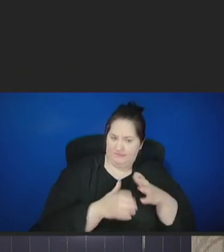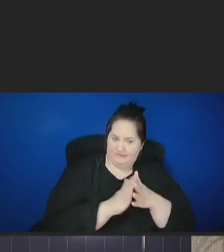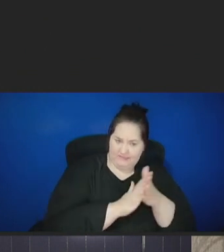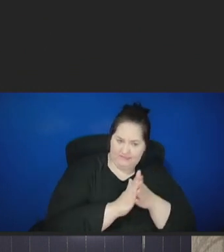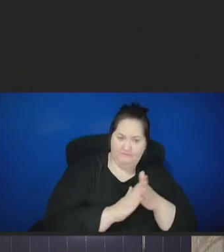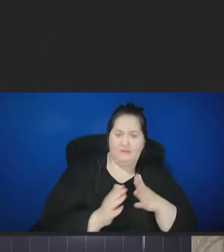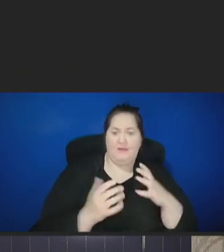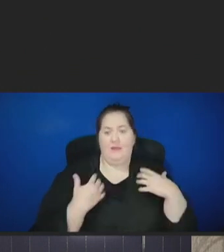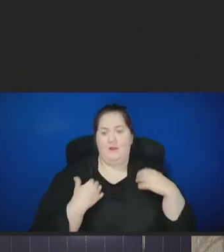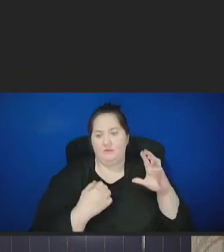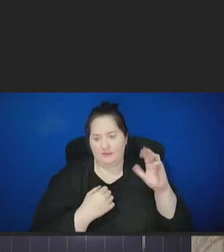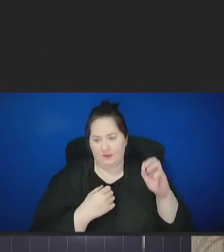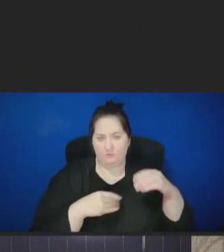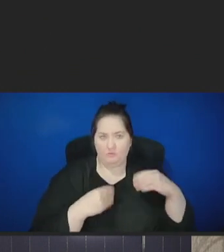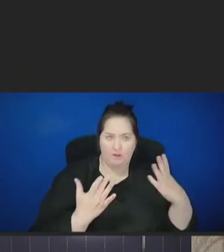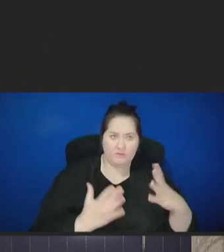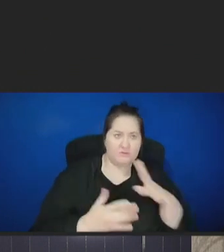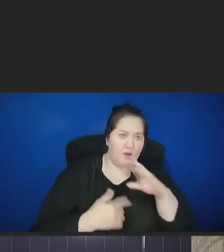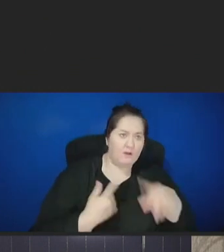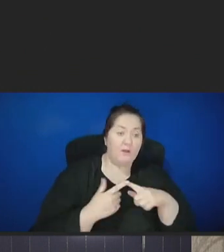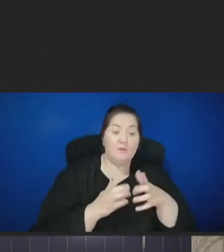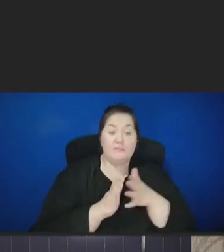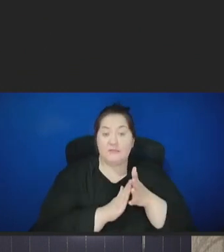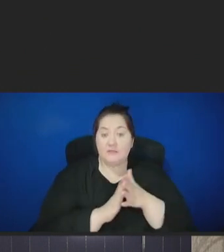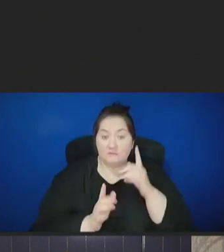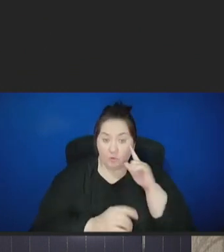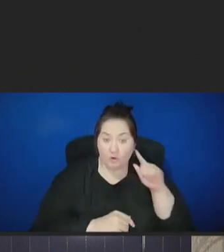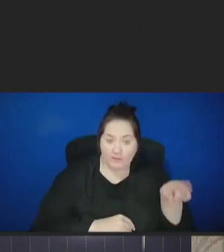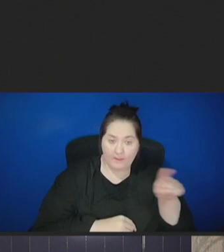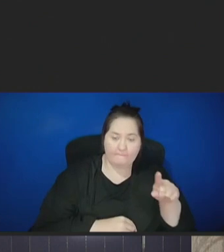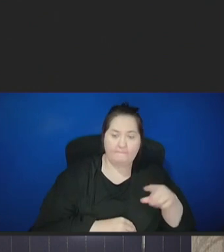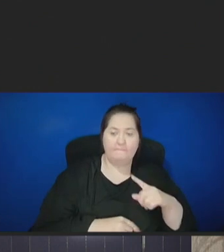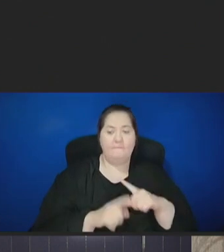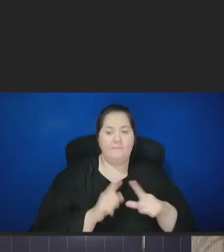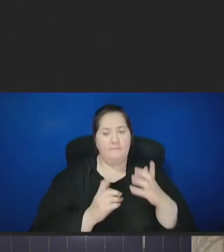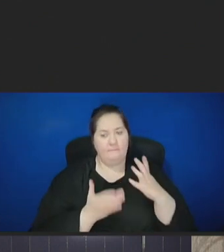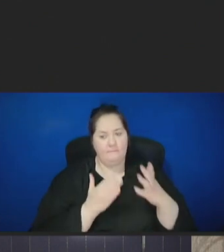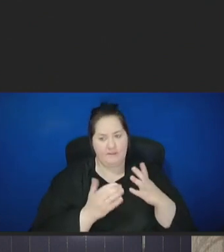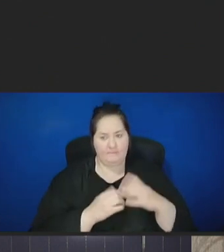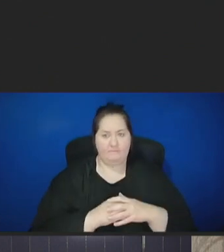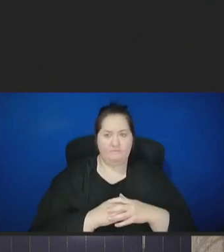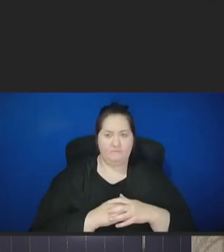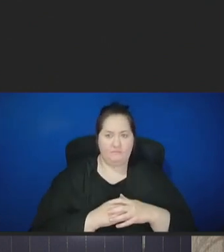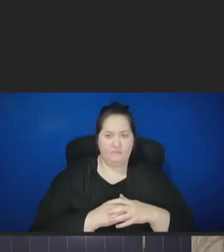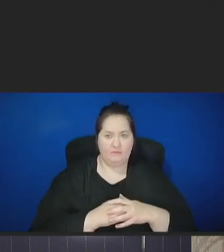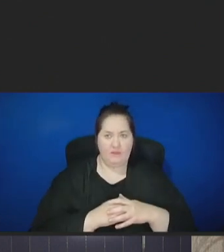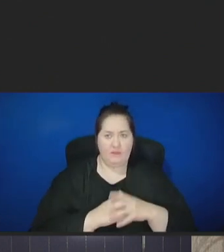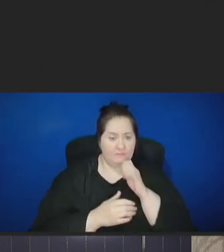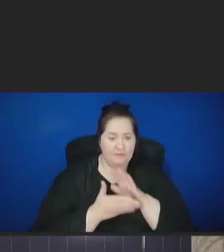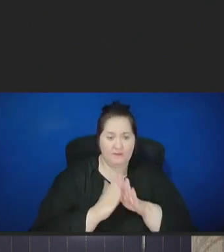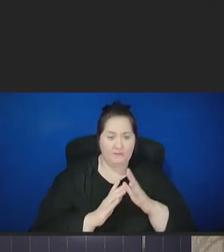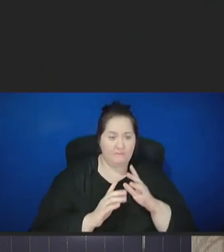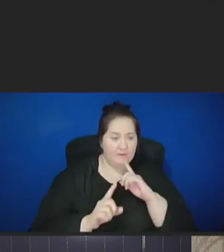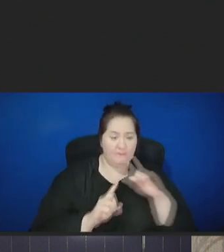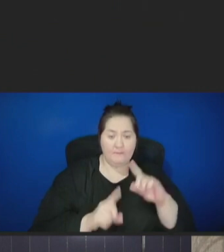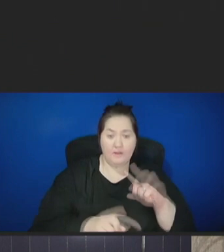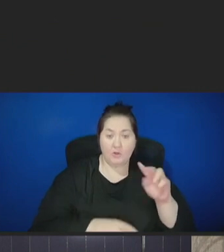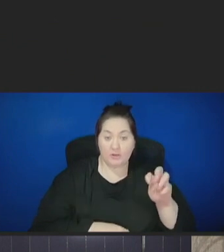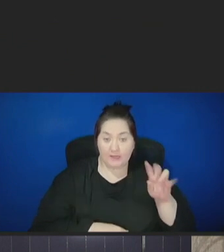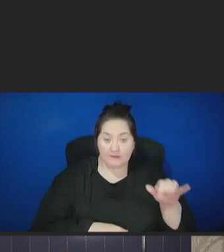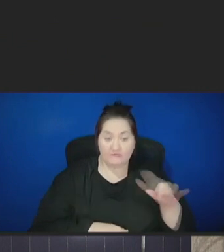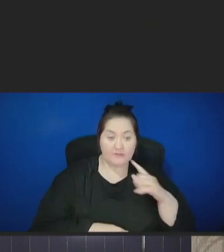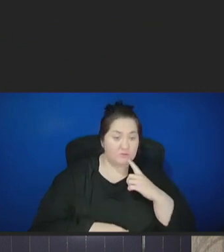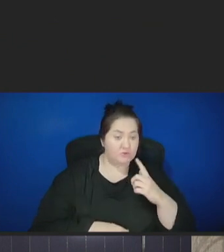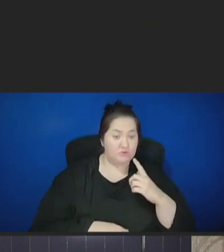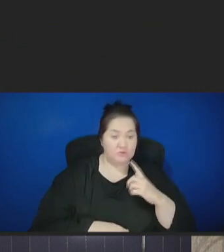healthcare providers talked about yesterday. There's incentives for them, but maybe I didn't become a commander in the Navy to not just lay a whole